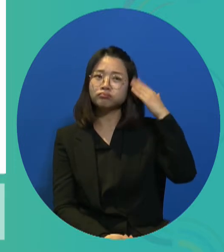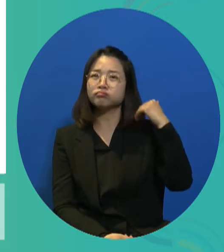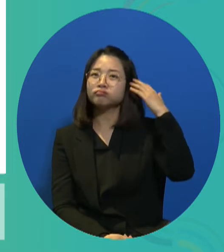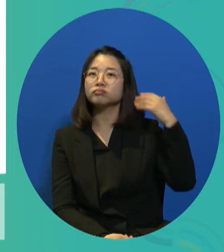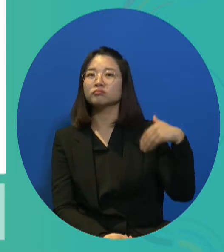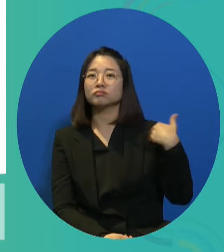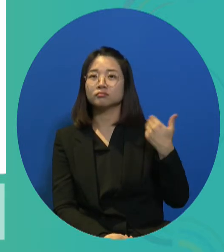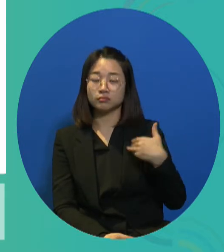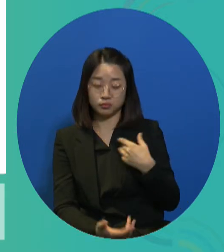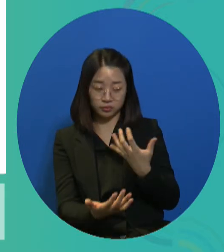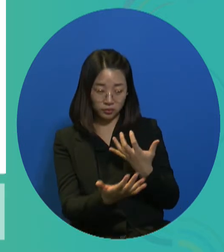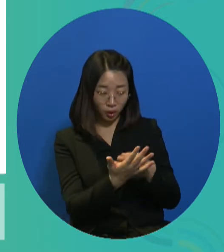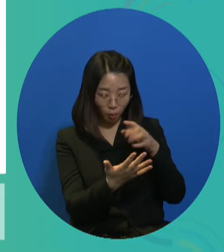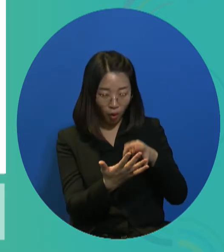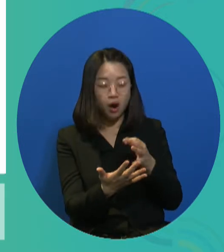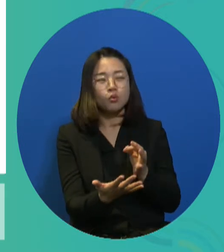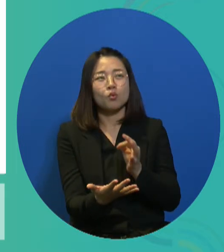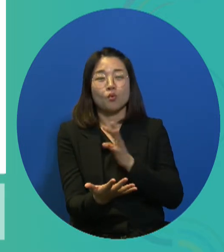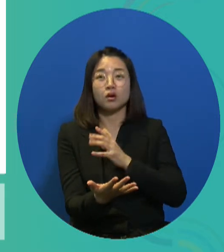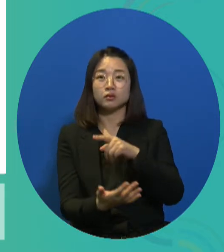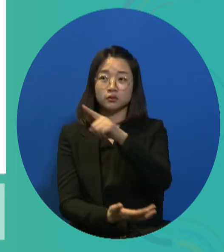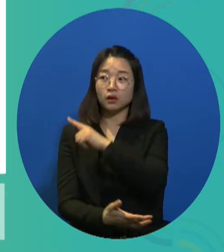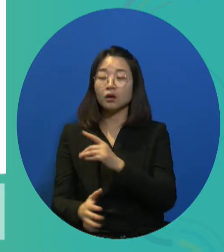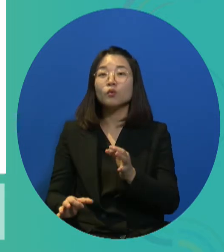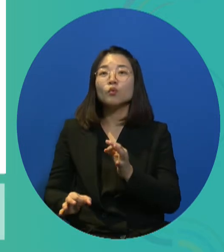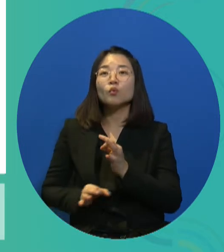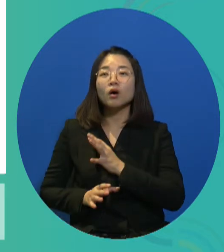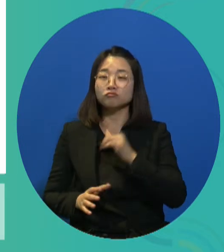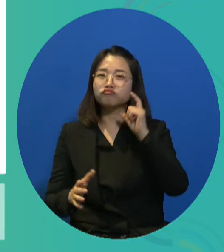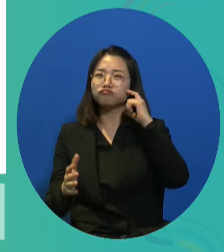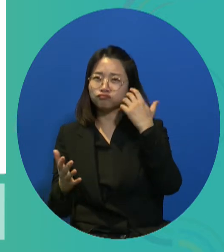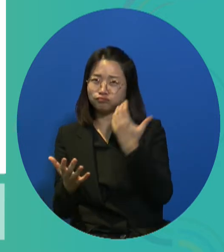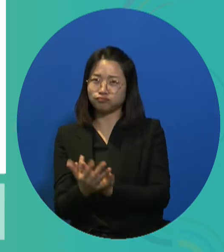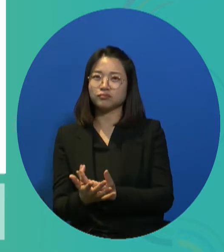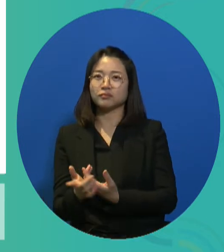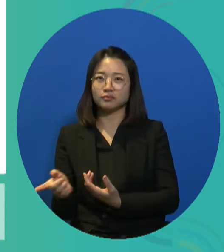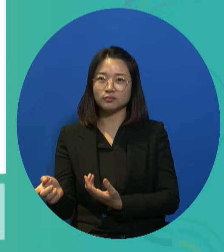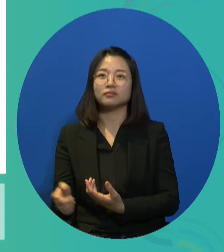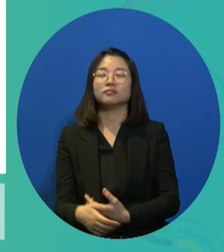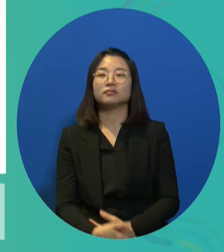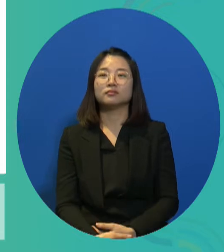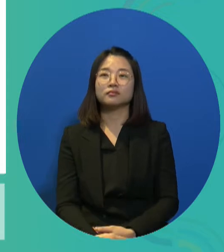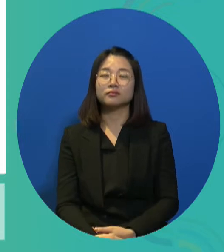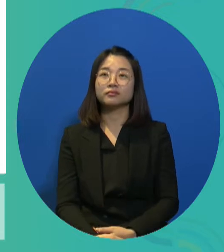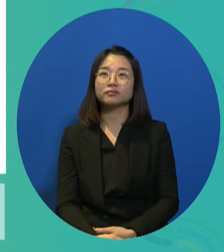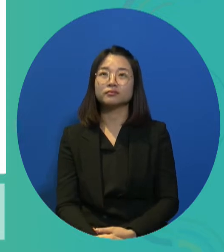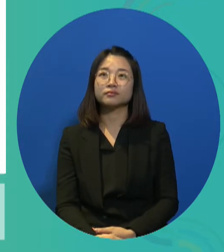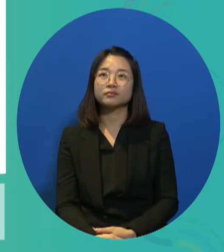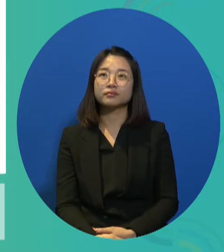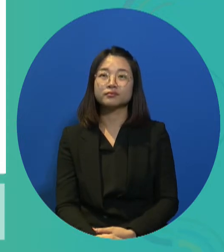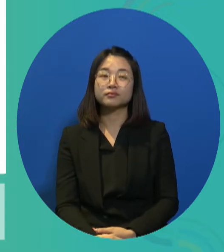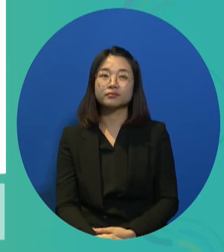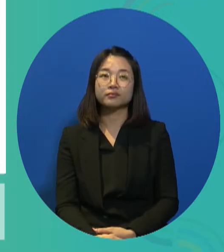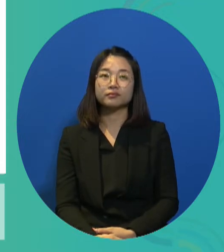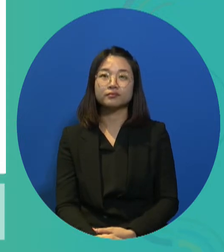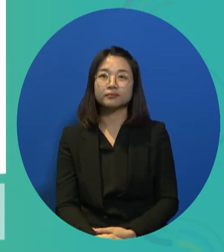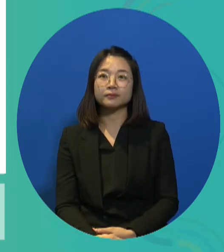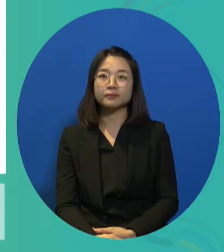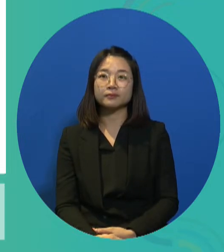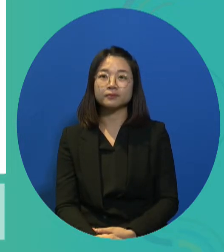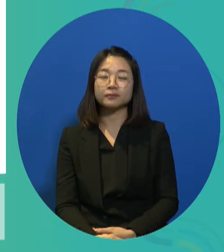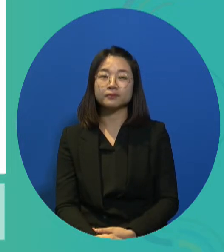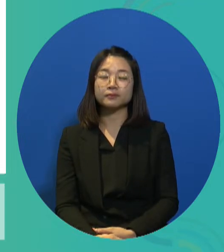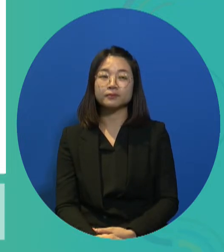people just couldn't believe that this could be true. And in our country, the CRDP isn't enshrined